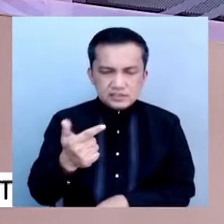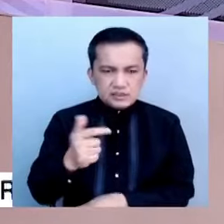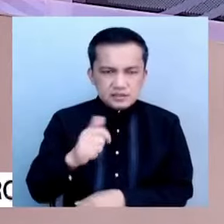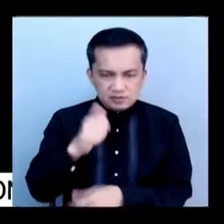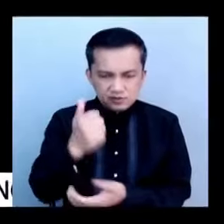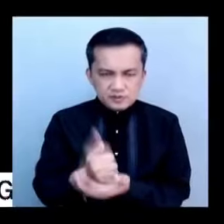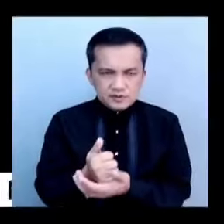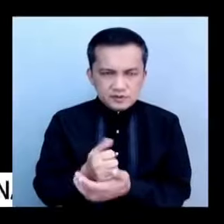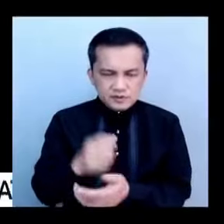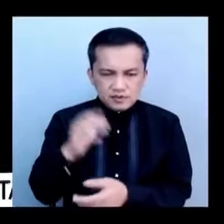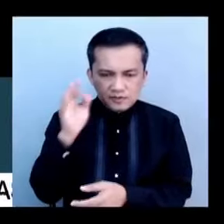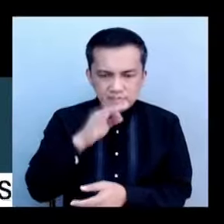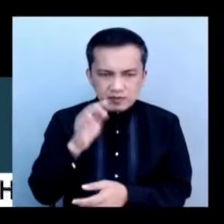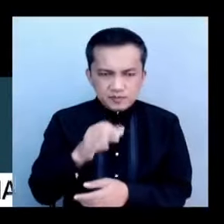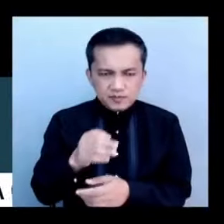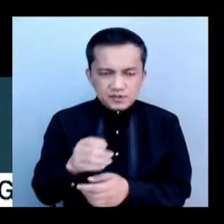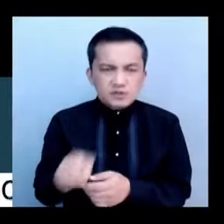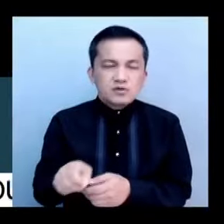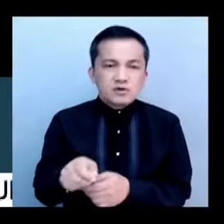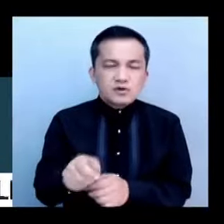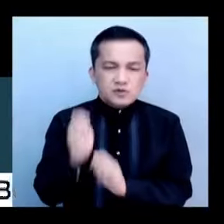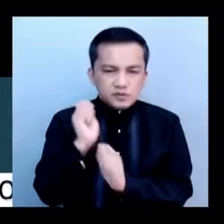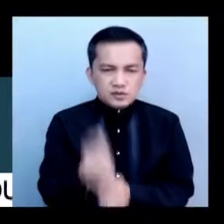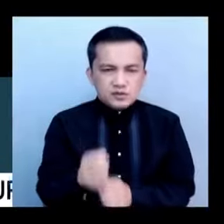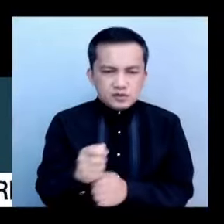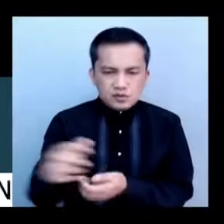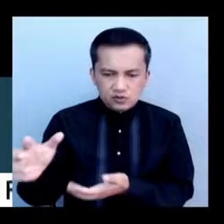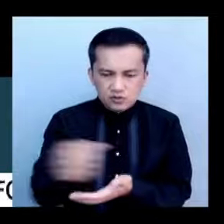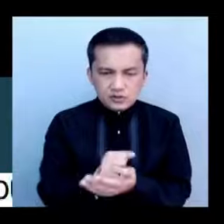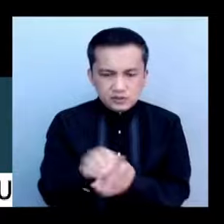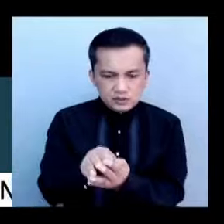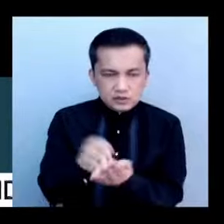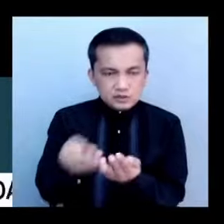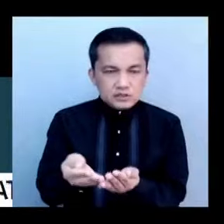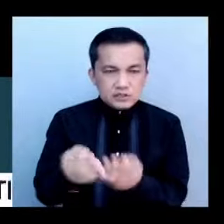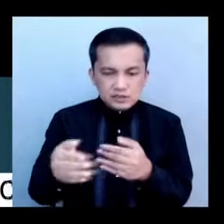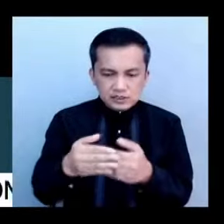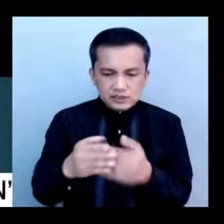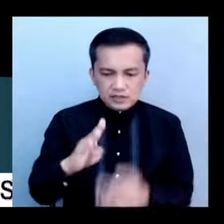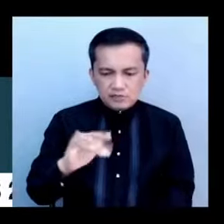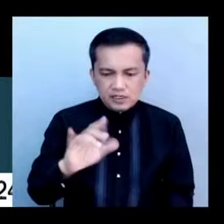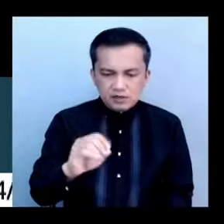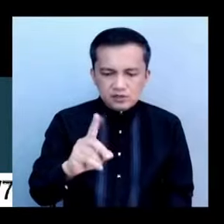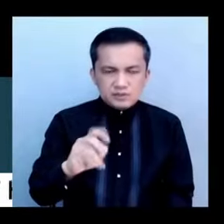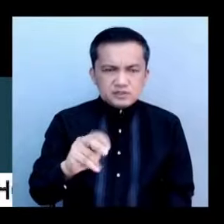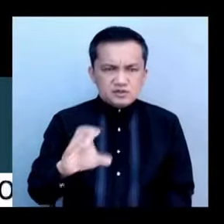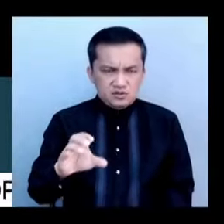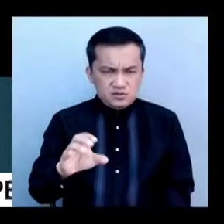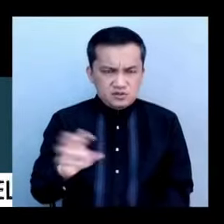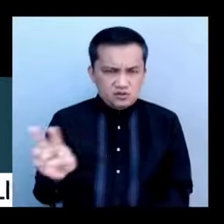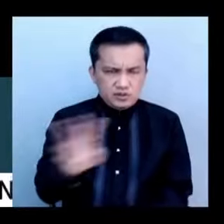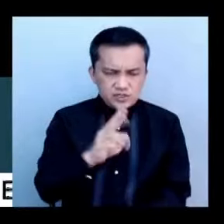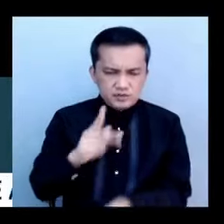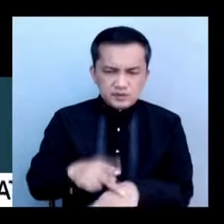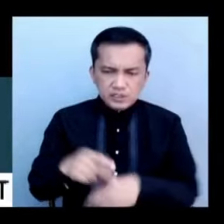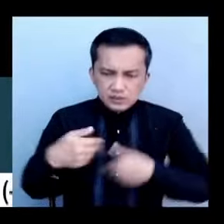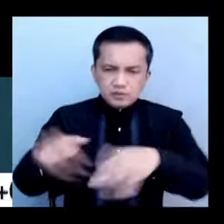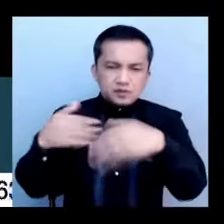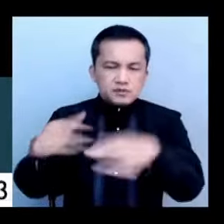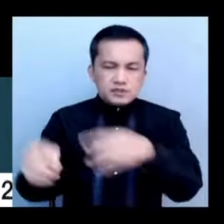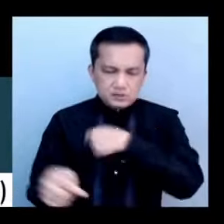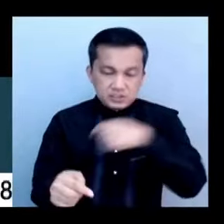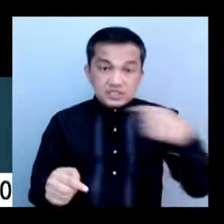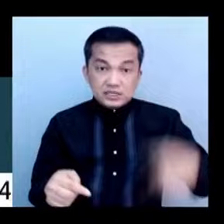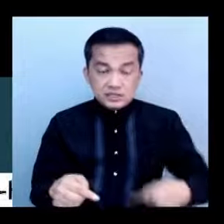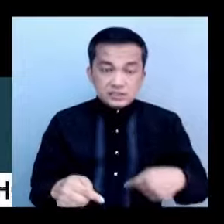Filipino fishermen collecting seashells near Bajo de Masinloc in the West Philippine Sea were driven away by the Chinese Coast Guard